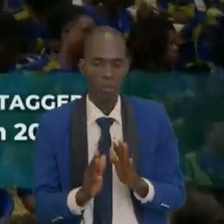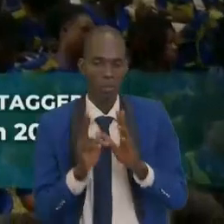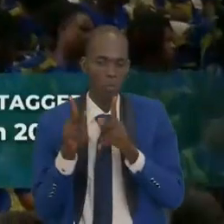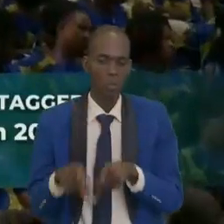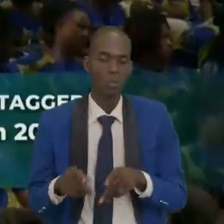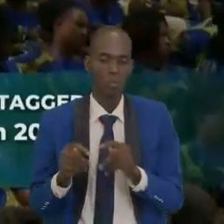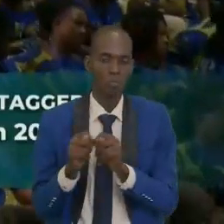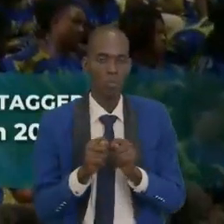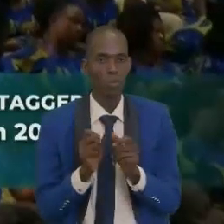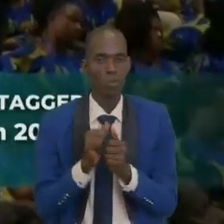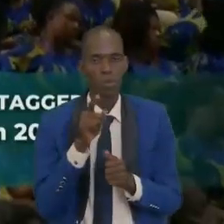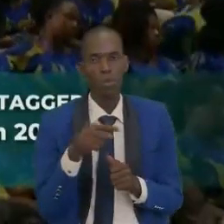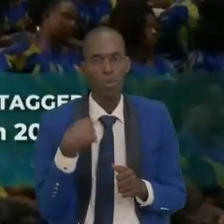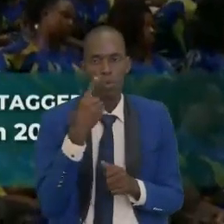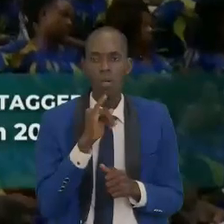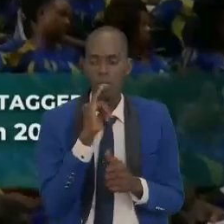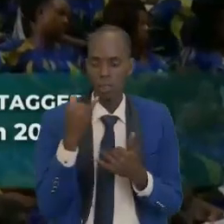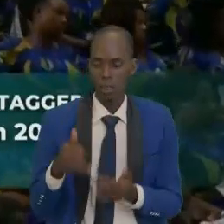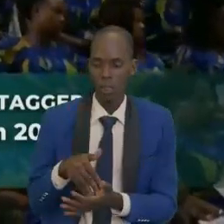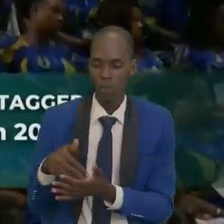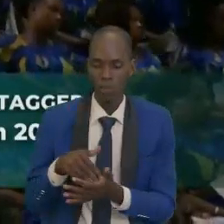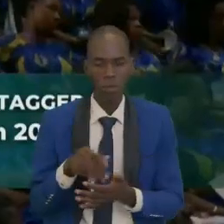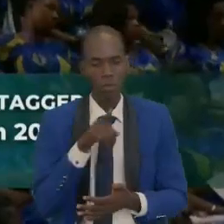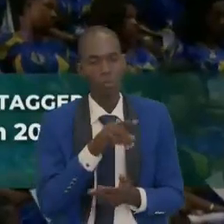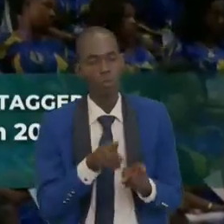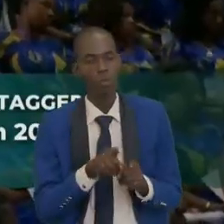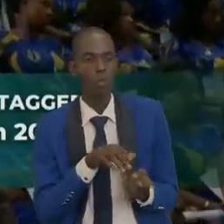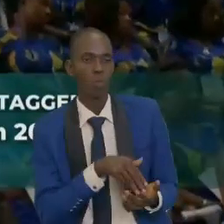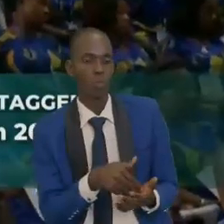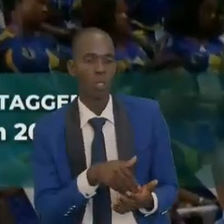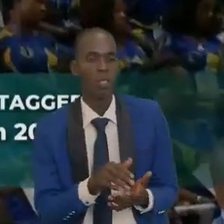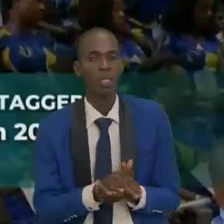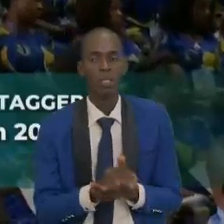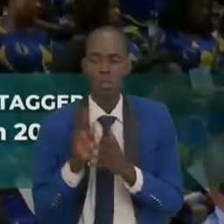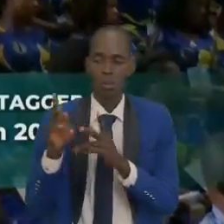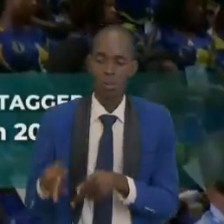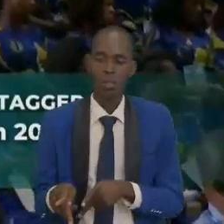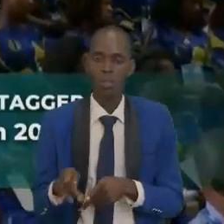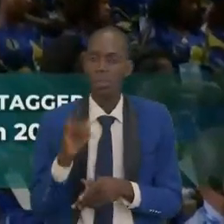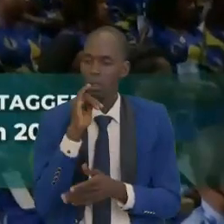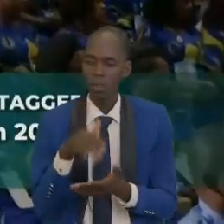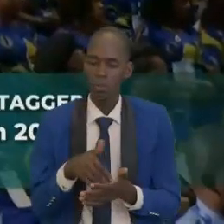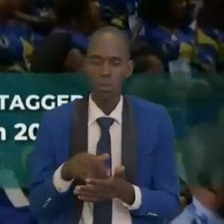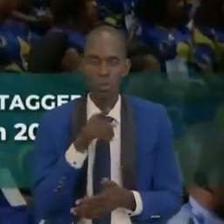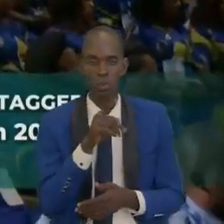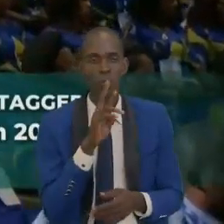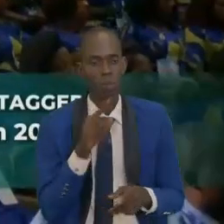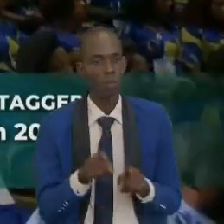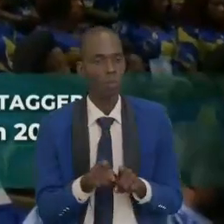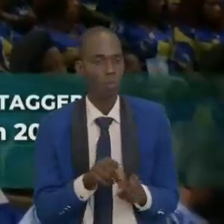it's weak you're weak it's weak and you are weak